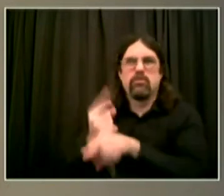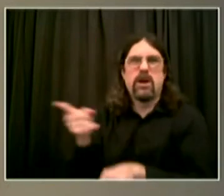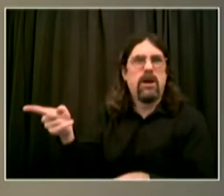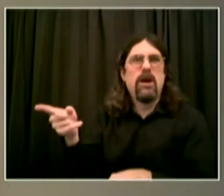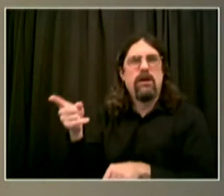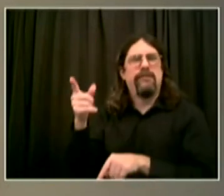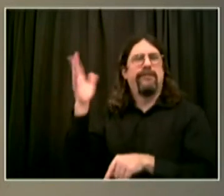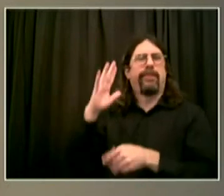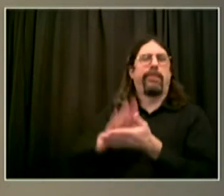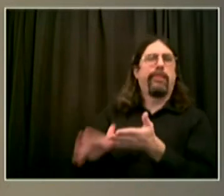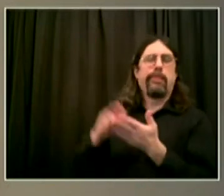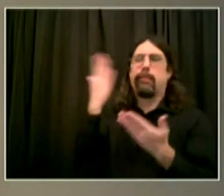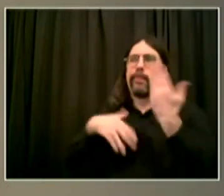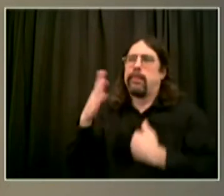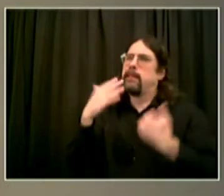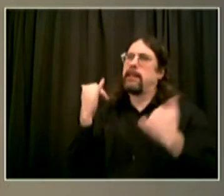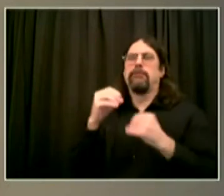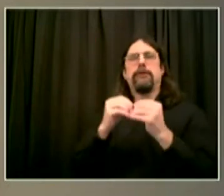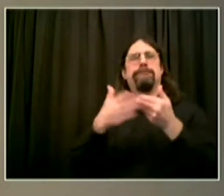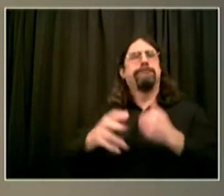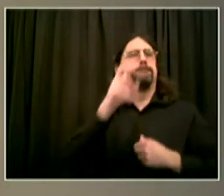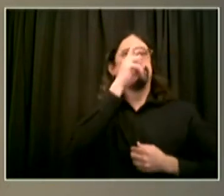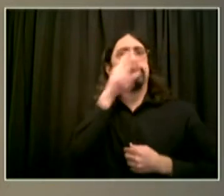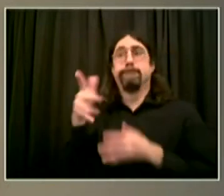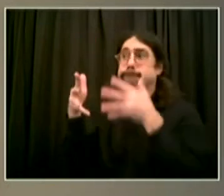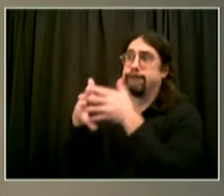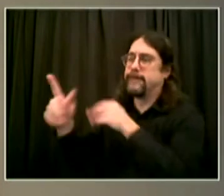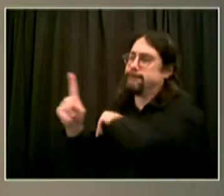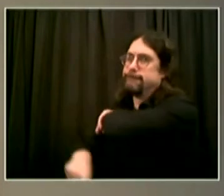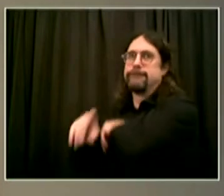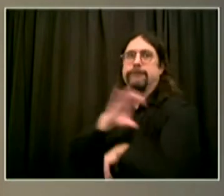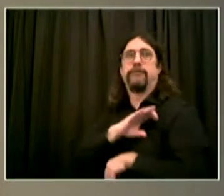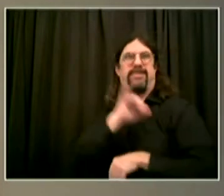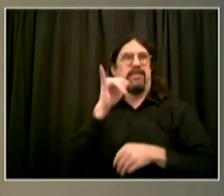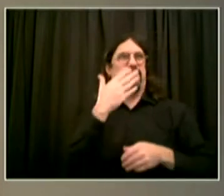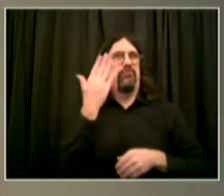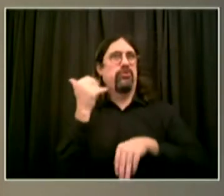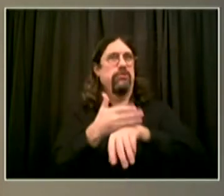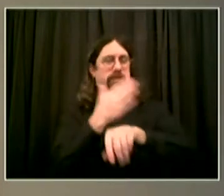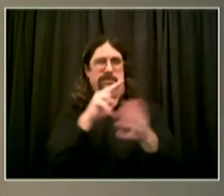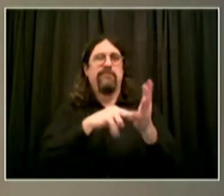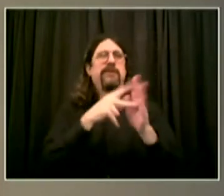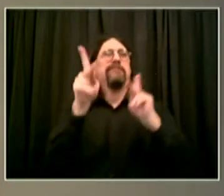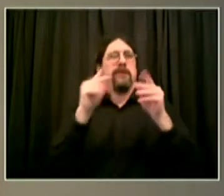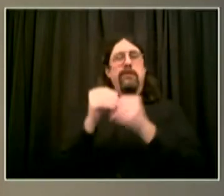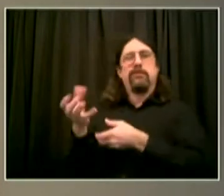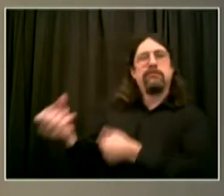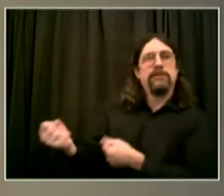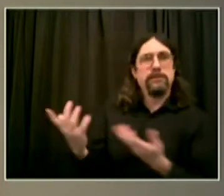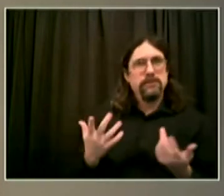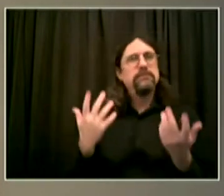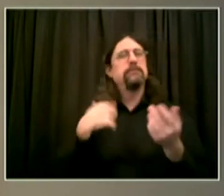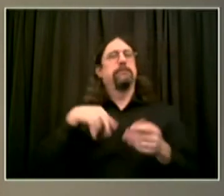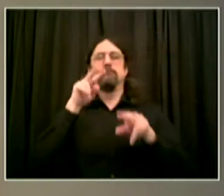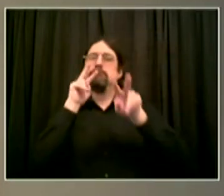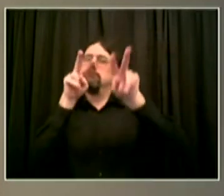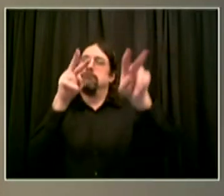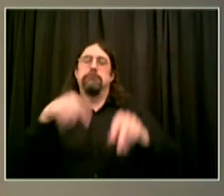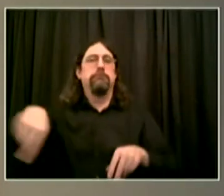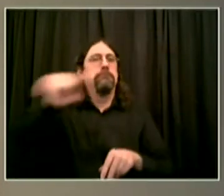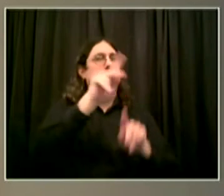and others to fully implement these reforms and the many more vital reforms that are sure to come. So I thank you and I commend you